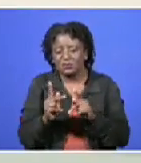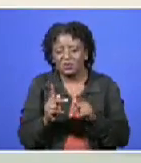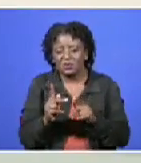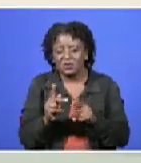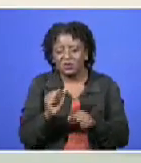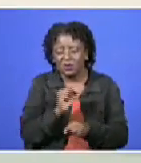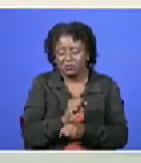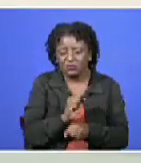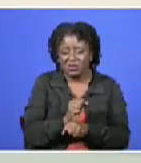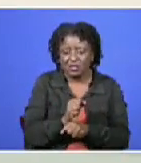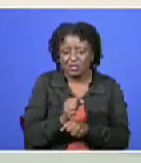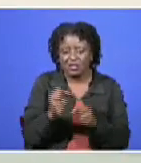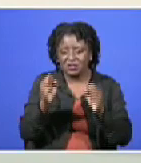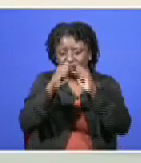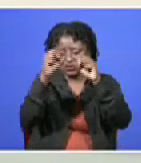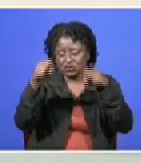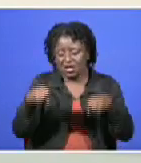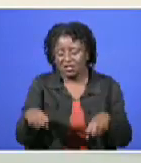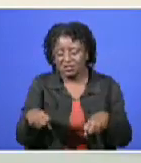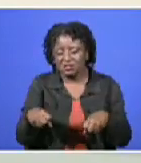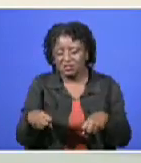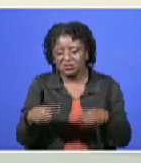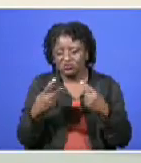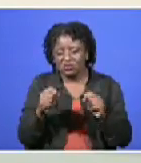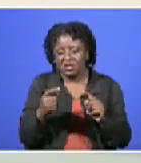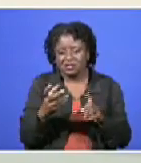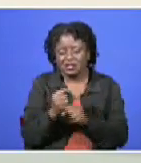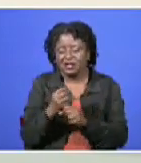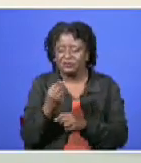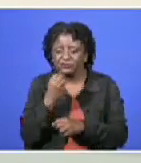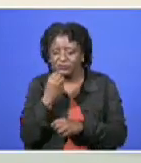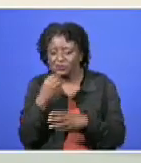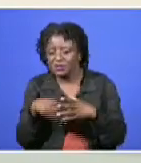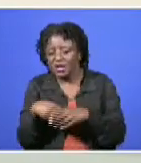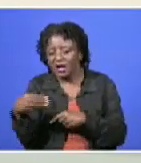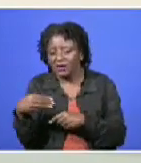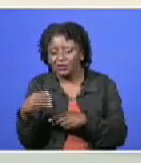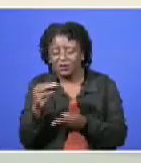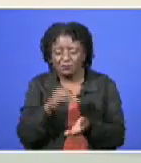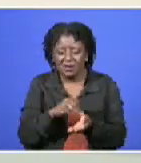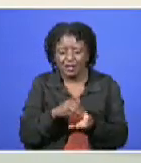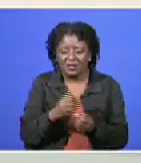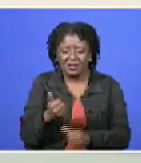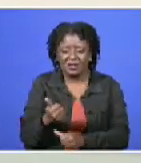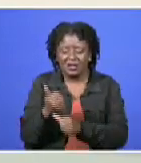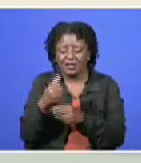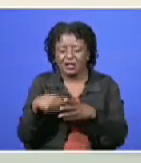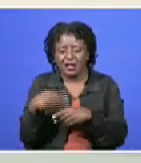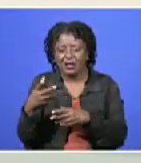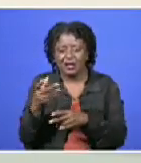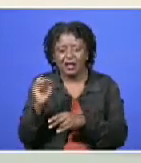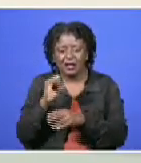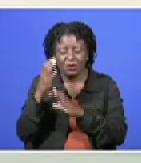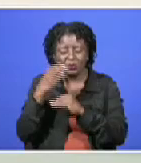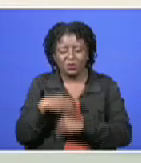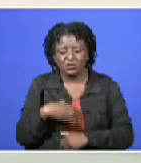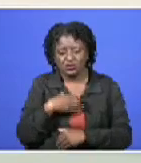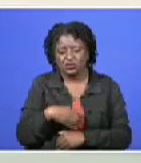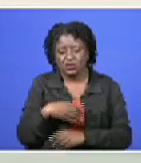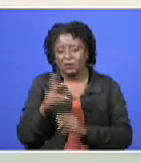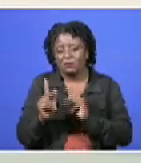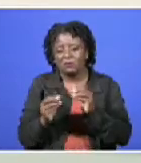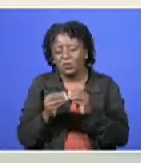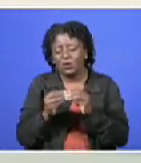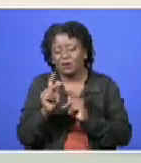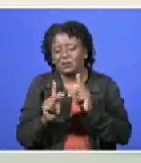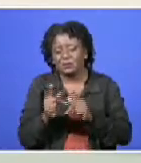food out, trying to get medical aid out. And I wish more of our residents would just step up to the place and say, Nema, how can I assist? I